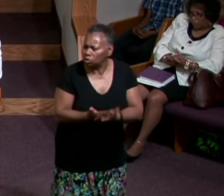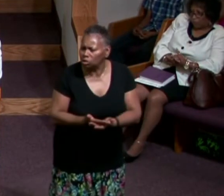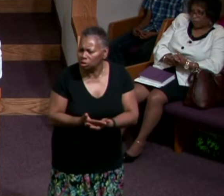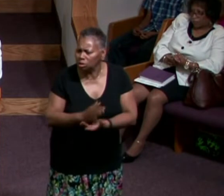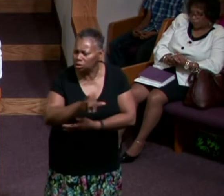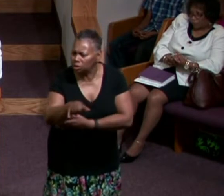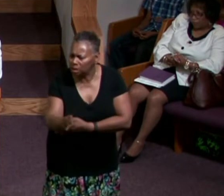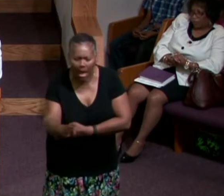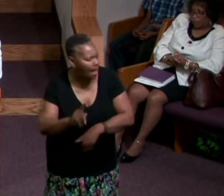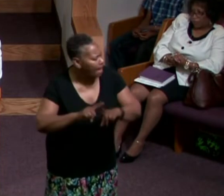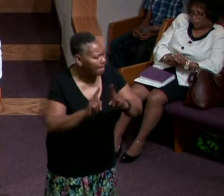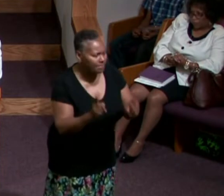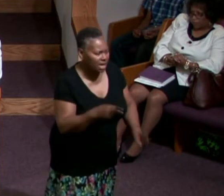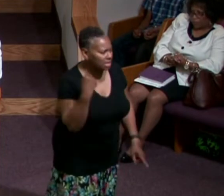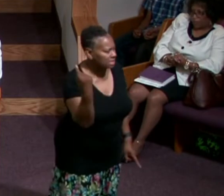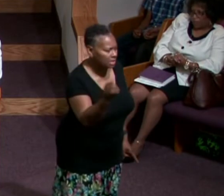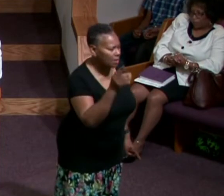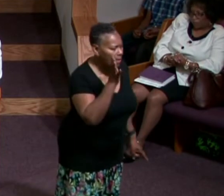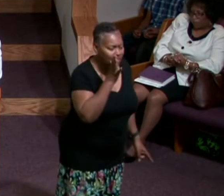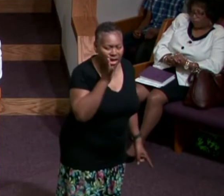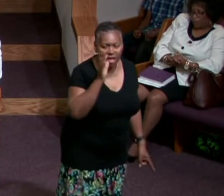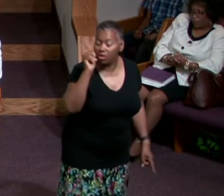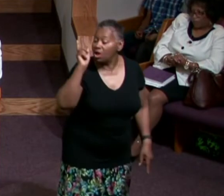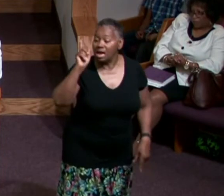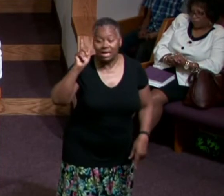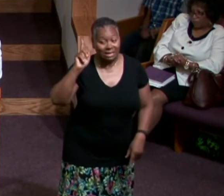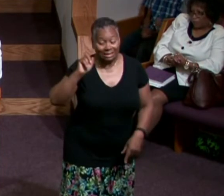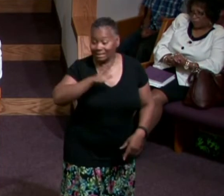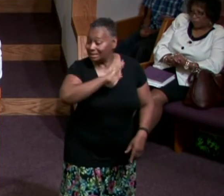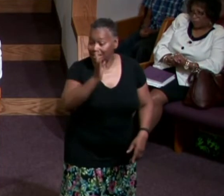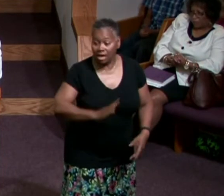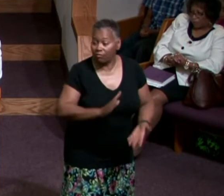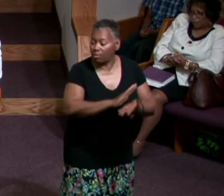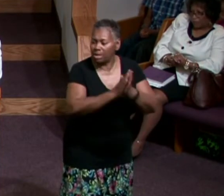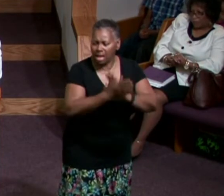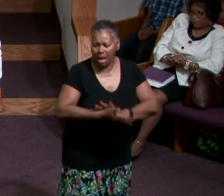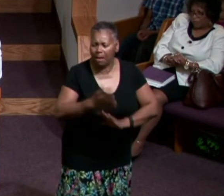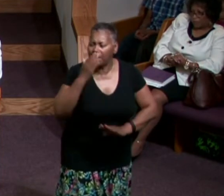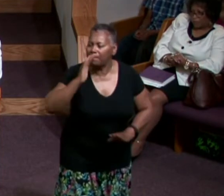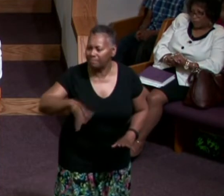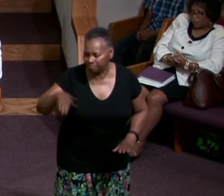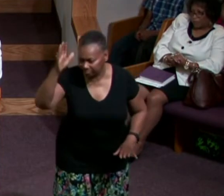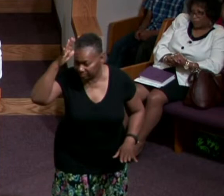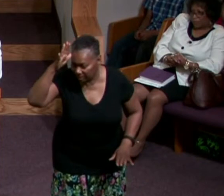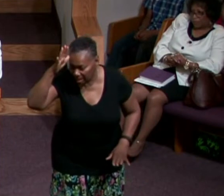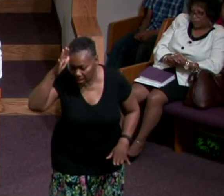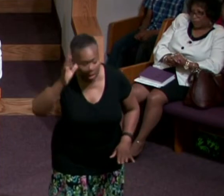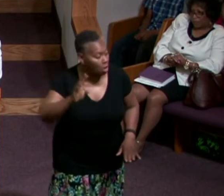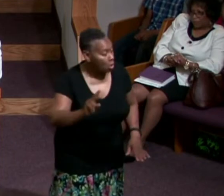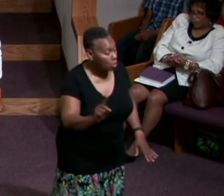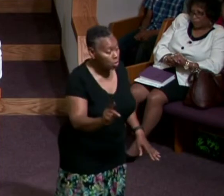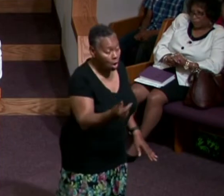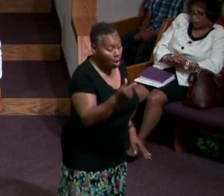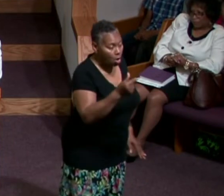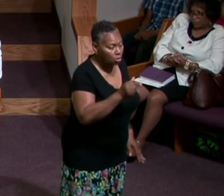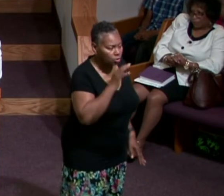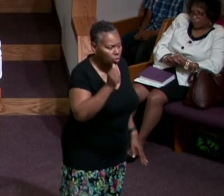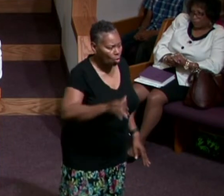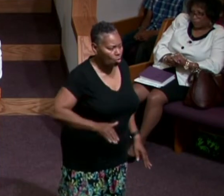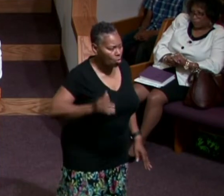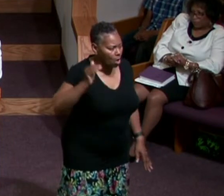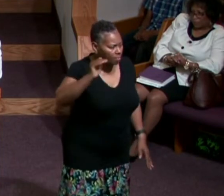father. At best, she can be a great mother. You see, dogs don't grow up to become cats.